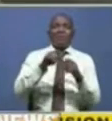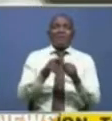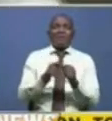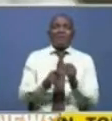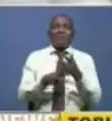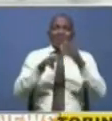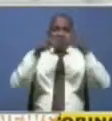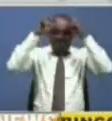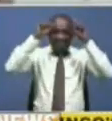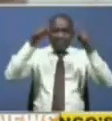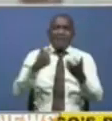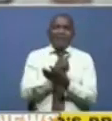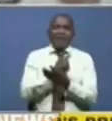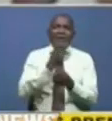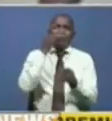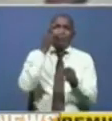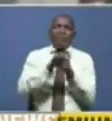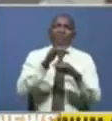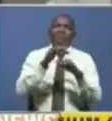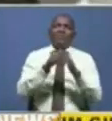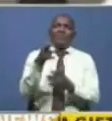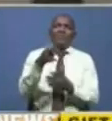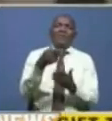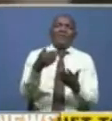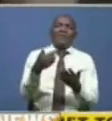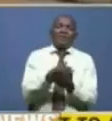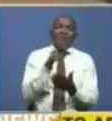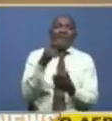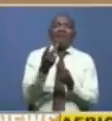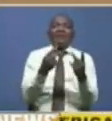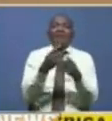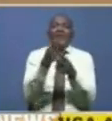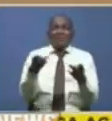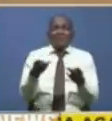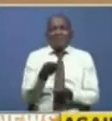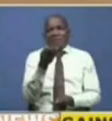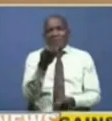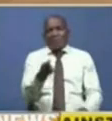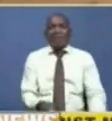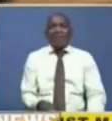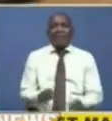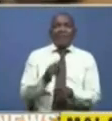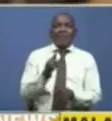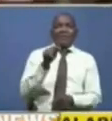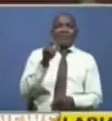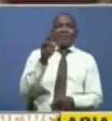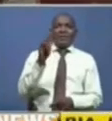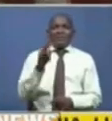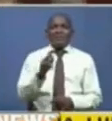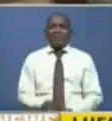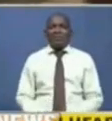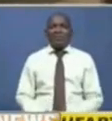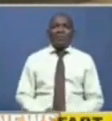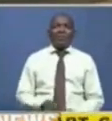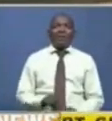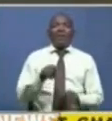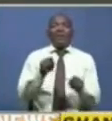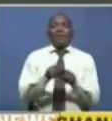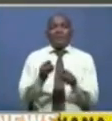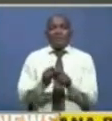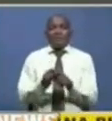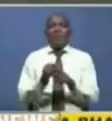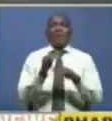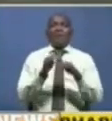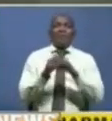Vice President Dr. Mahmoud Baumia following his visit to the facility in 2017. Subsequently, a